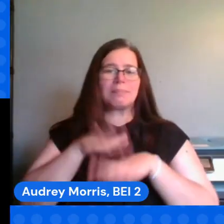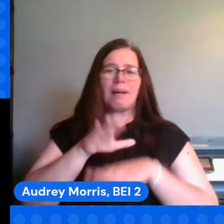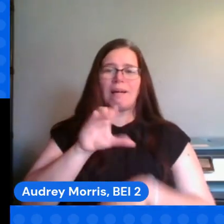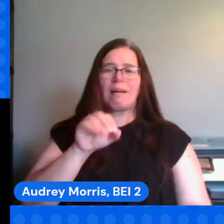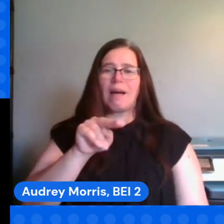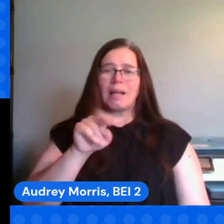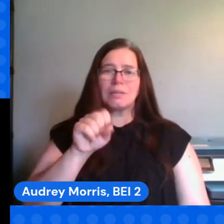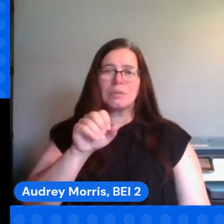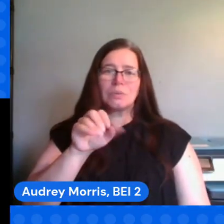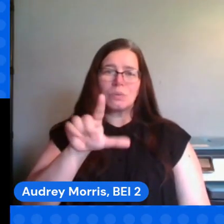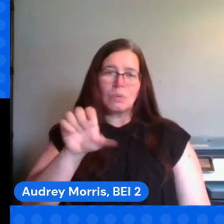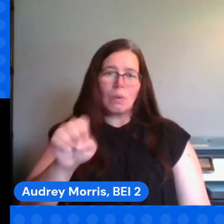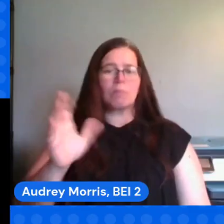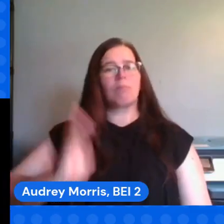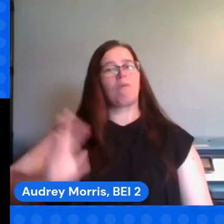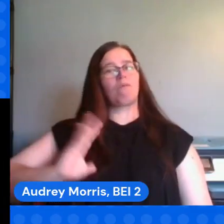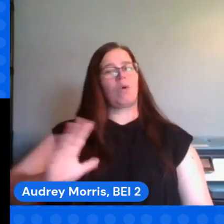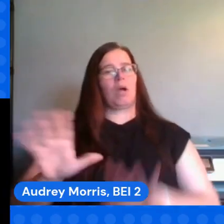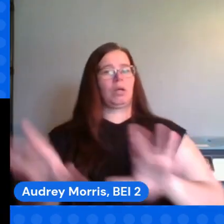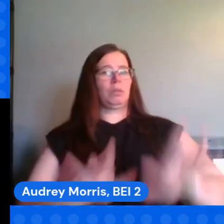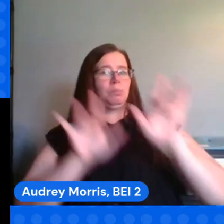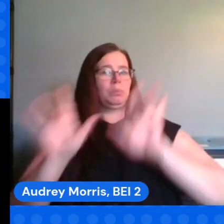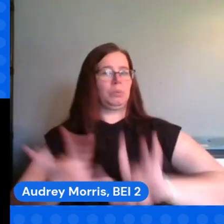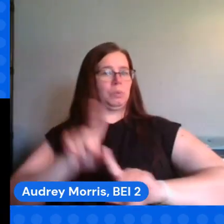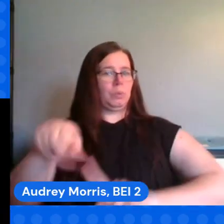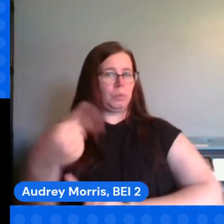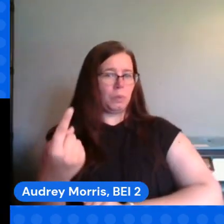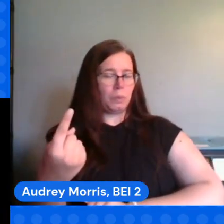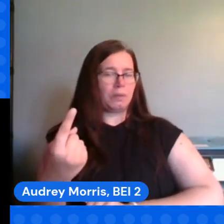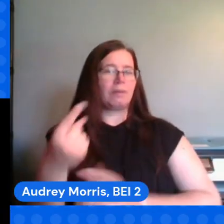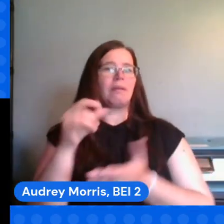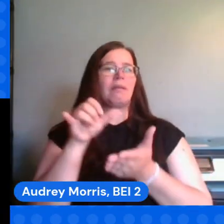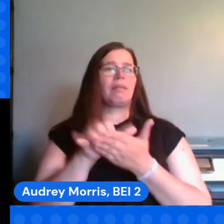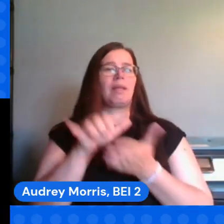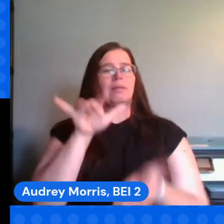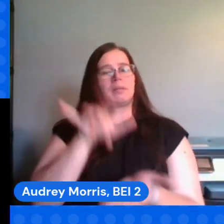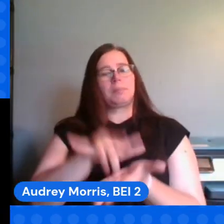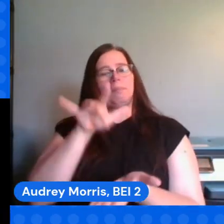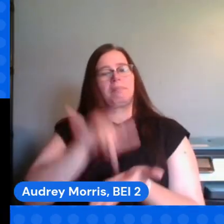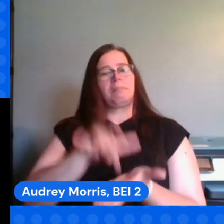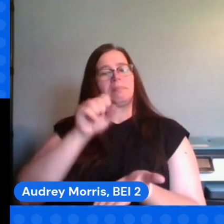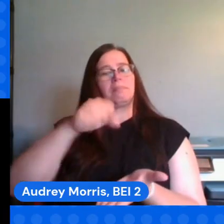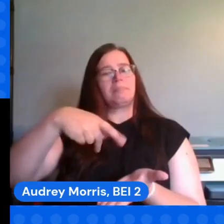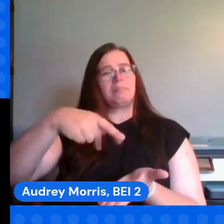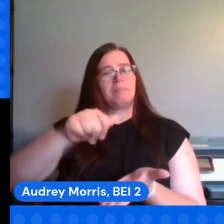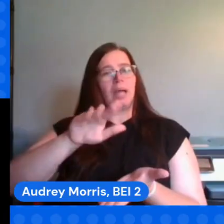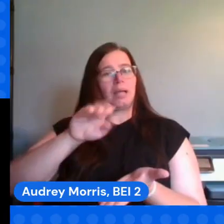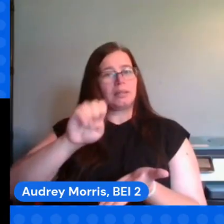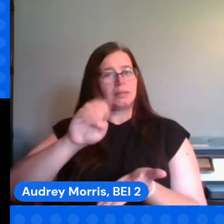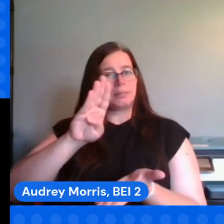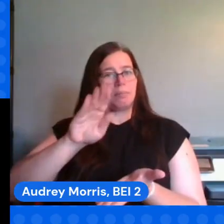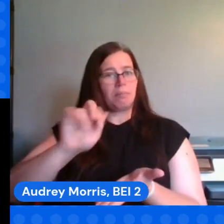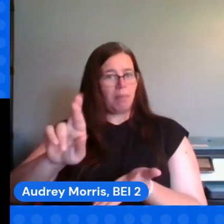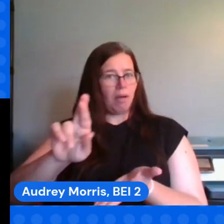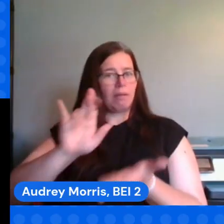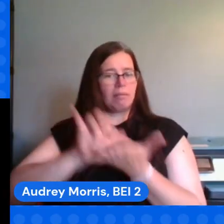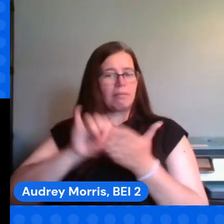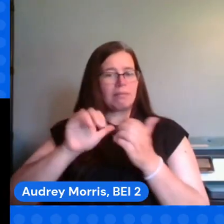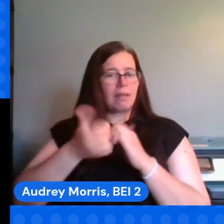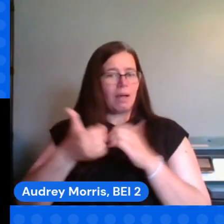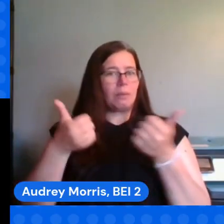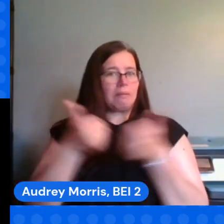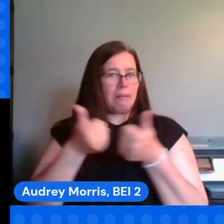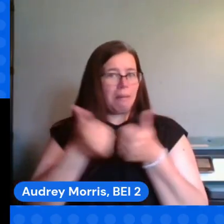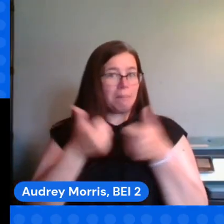how originally video games were on computers. And this when spacebar press function is literally how video games were